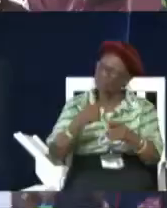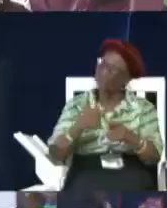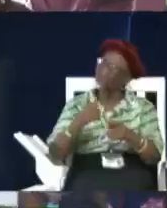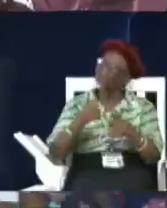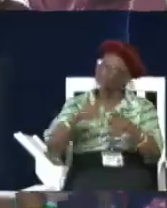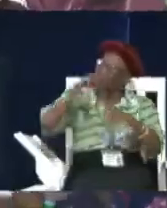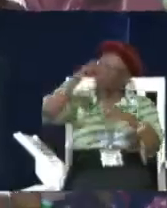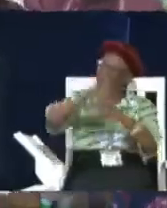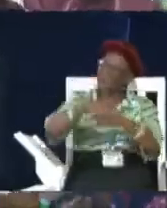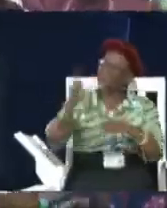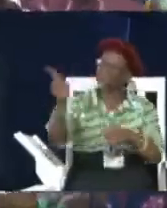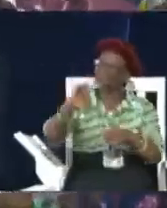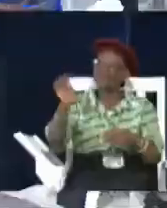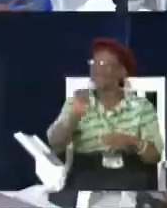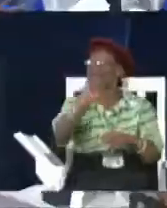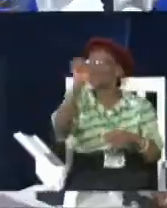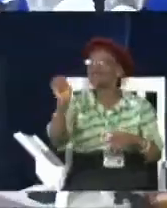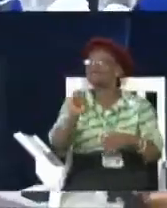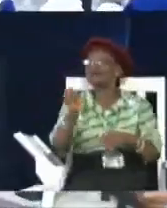joy.